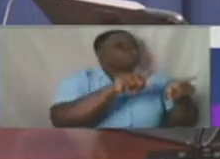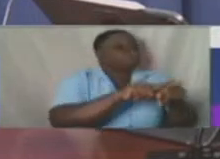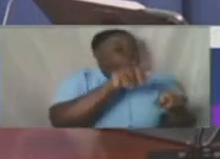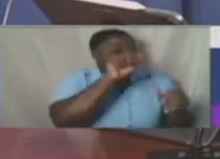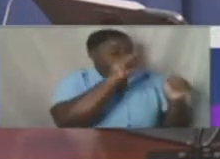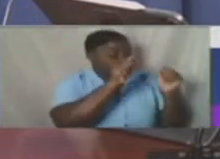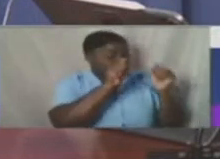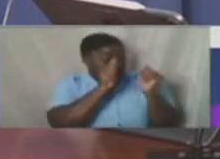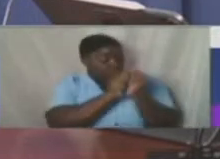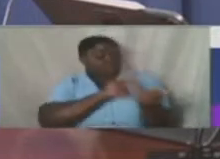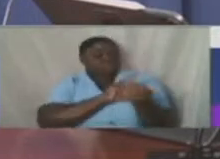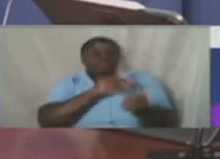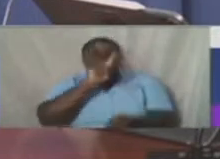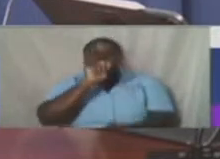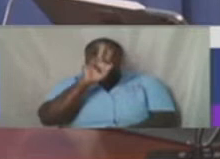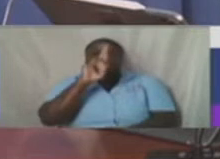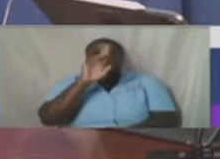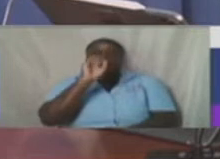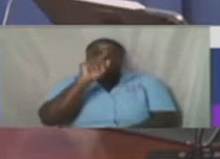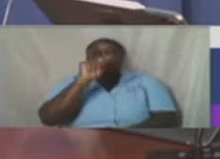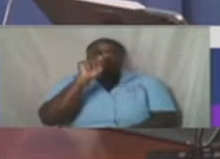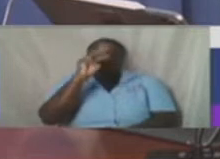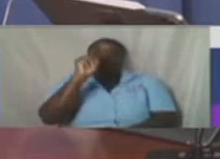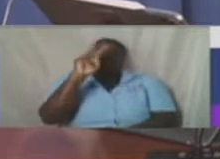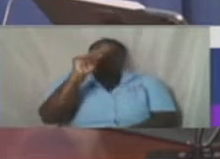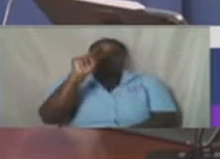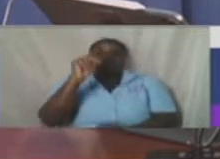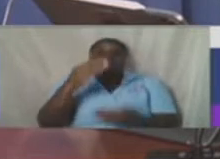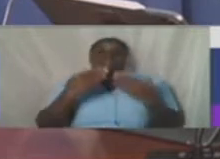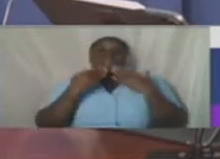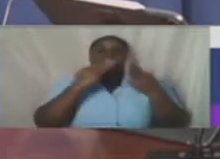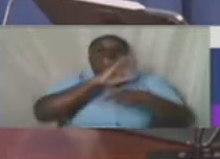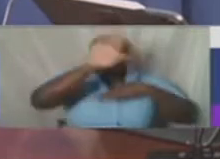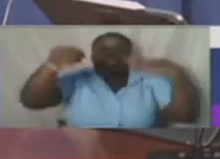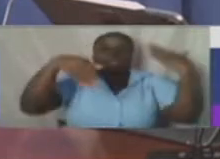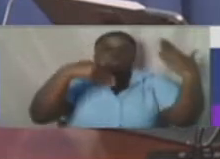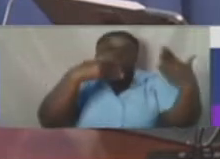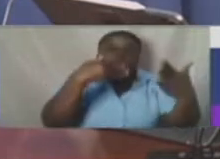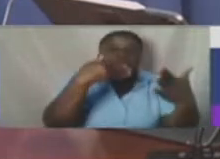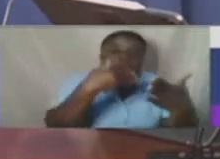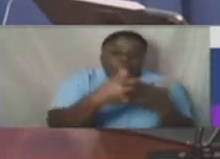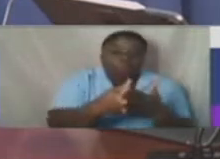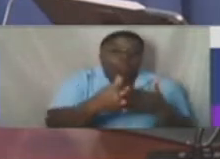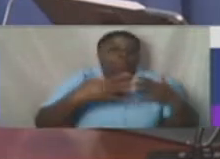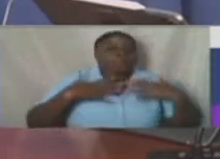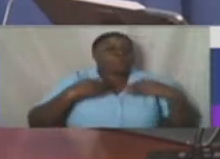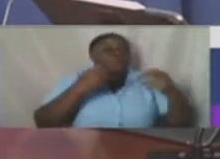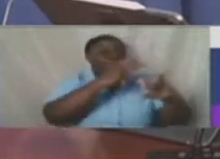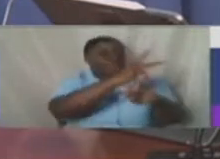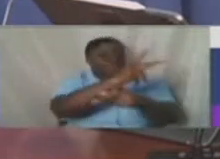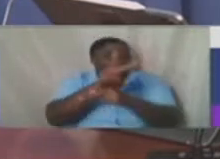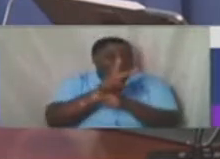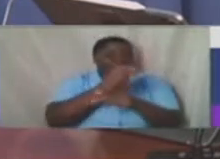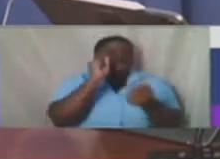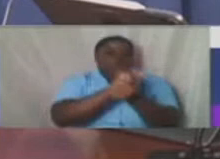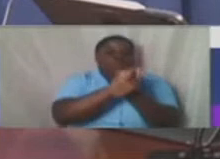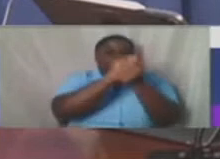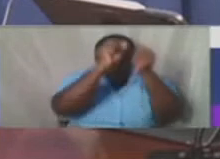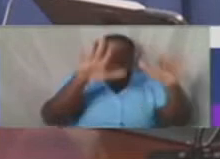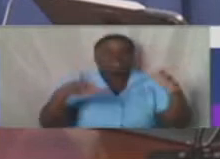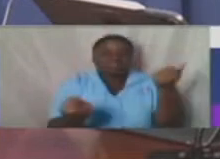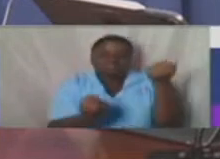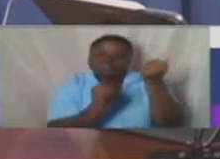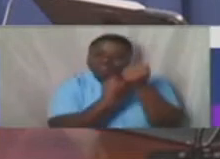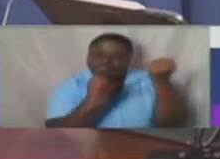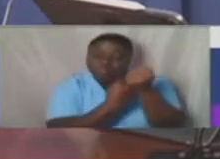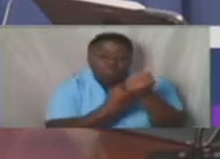say it enough, thanking all healthcare workers and frontline workers, whether you are police, army,